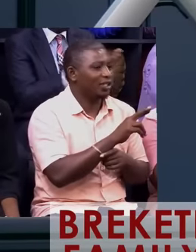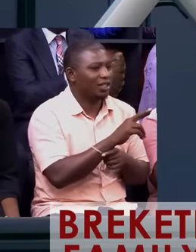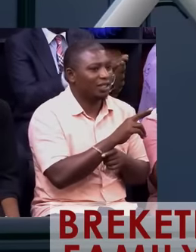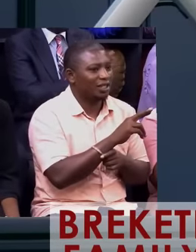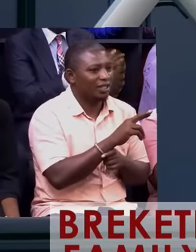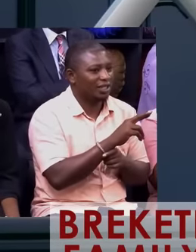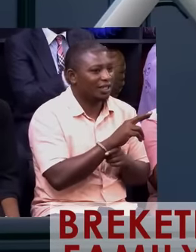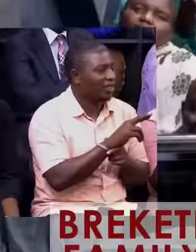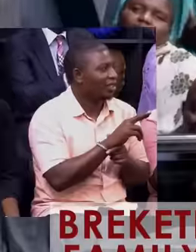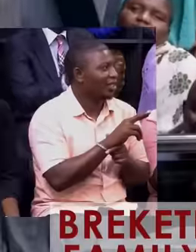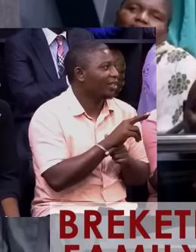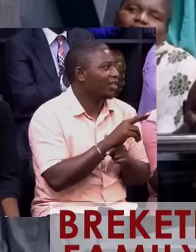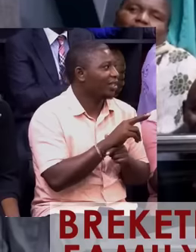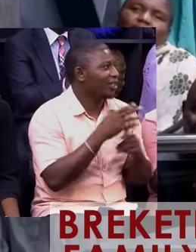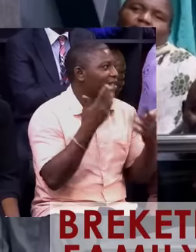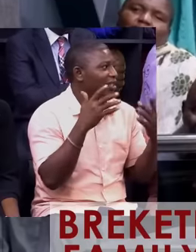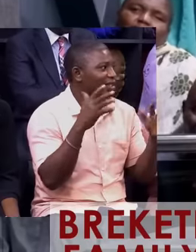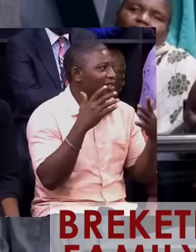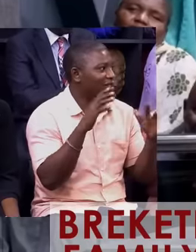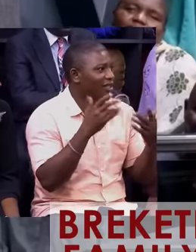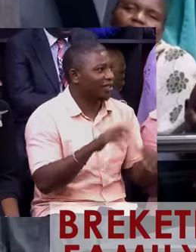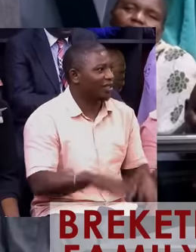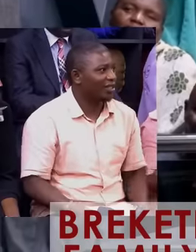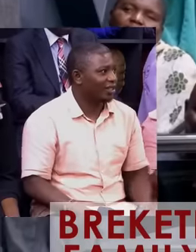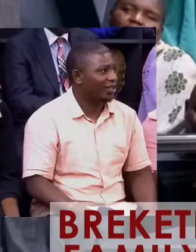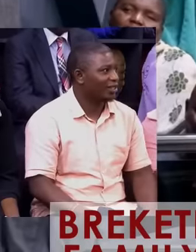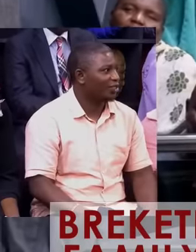thank you hello good